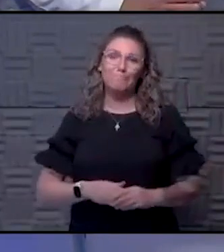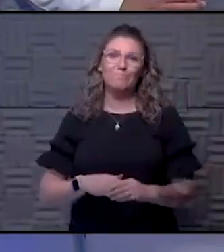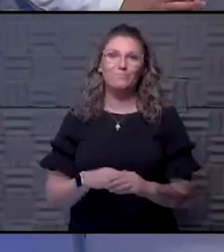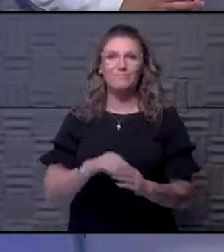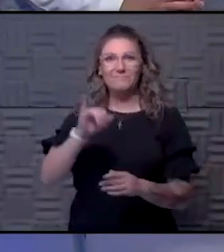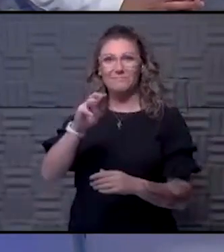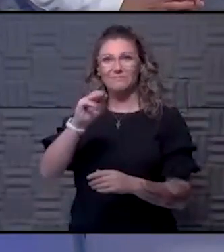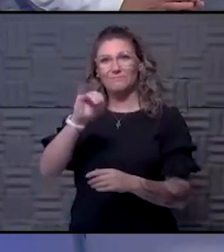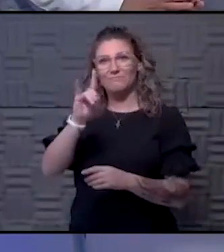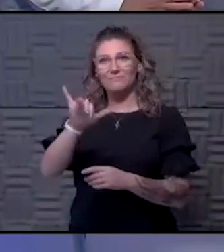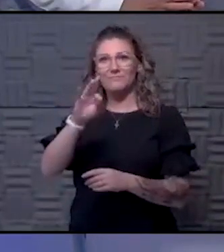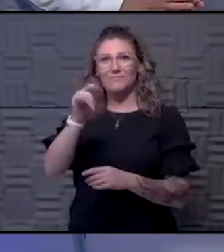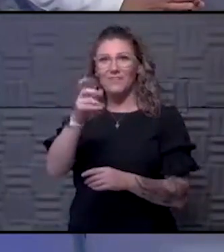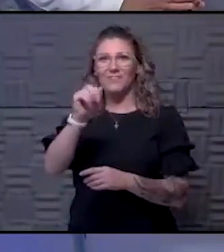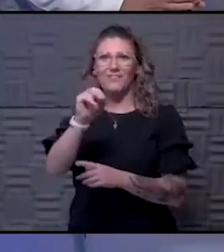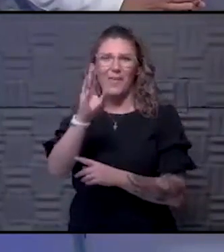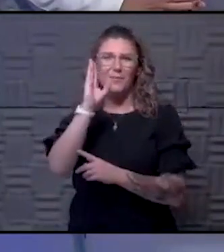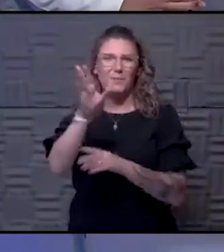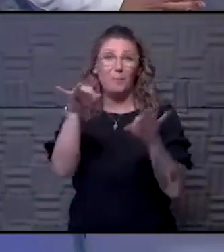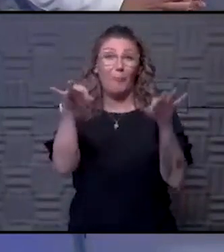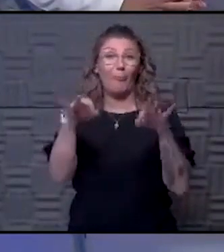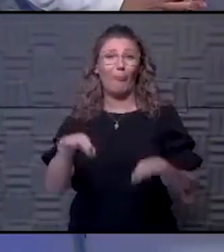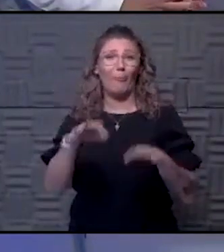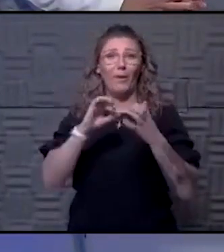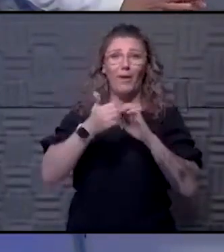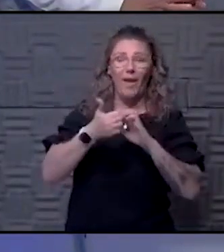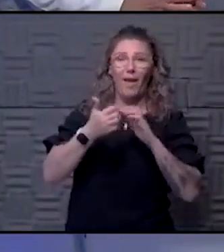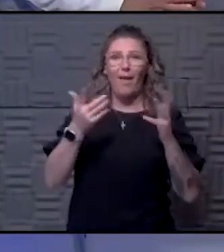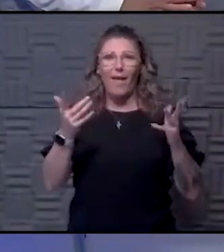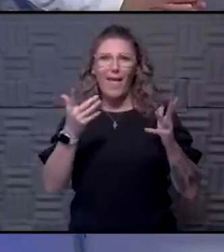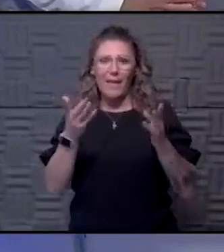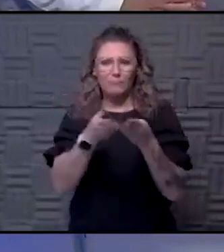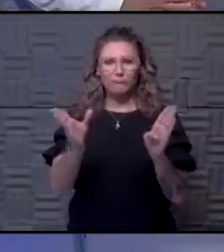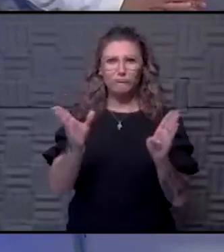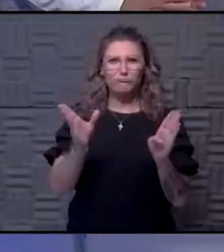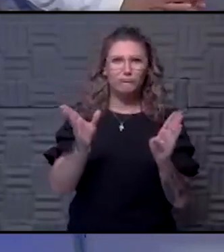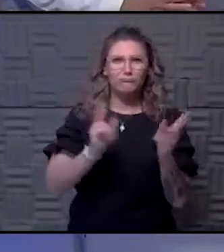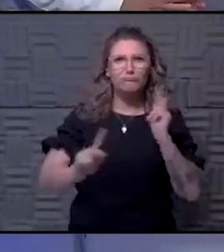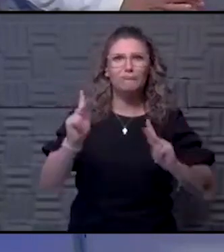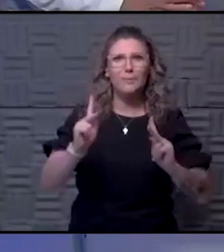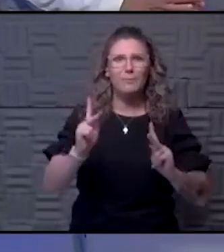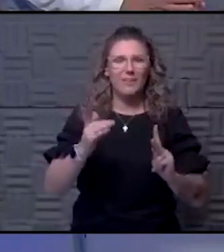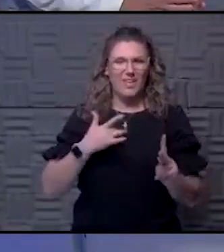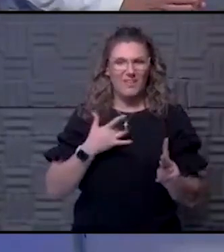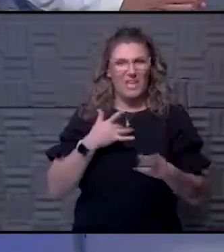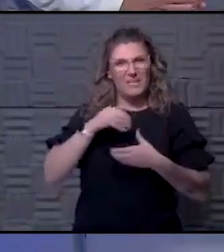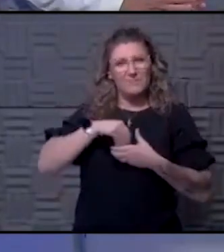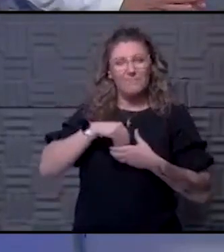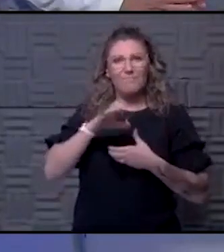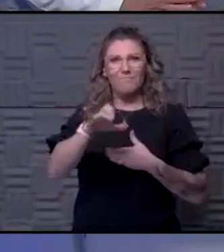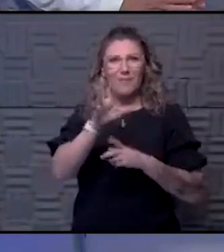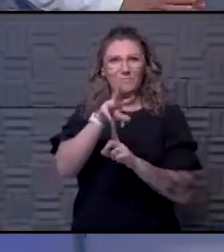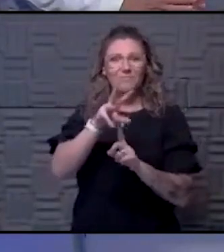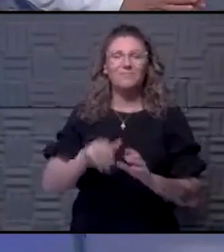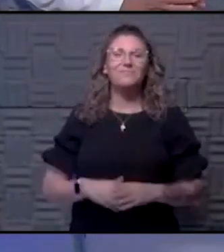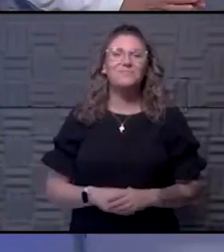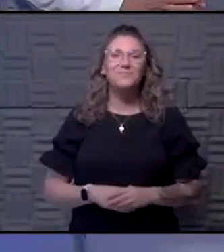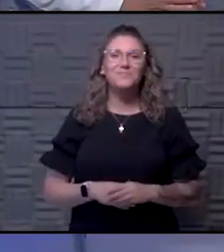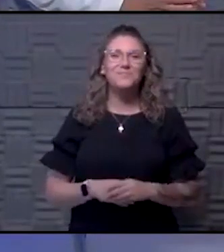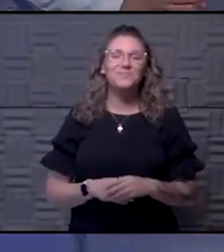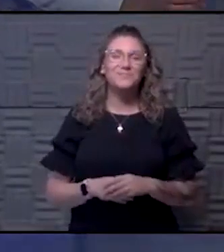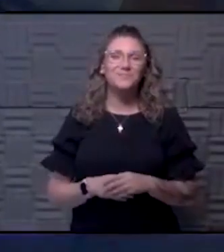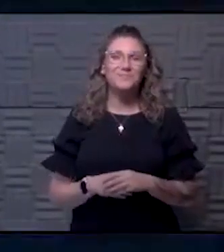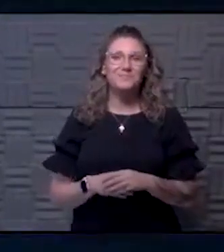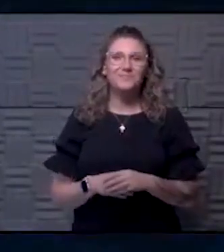Jimmy Fallon is going to take a swing at this about how some of the general public feels in this take from the Tonight Show. Let's take a